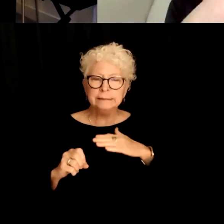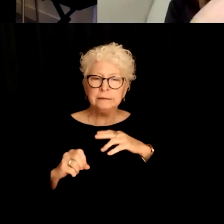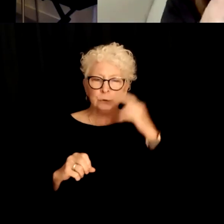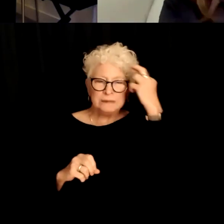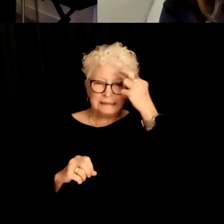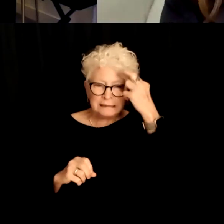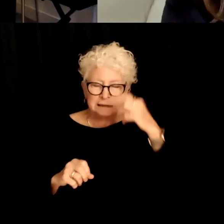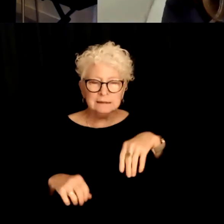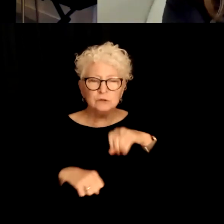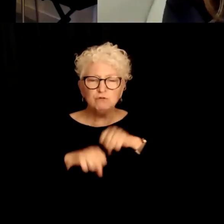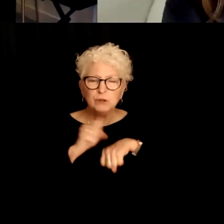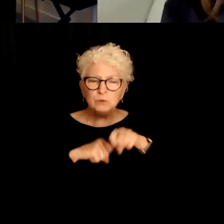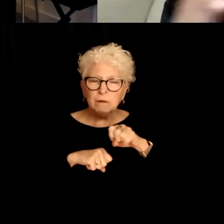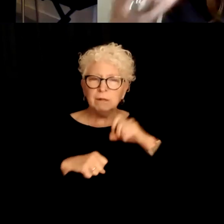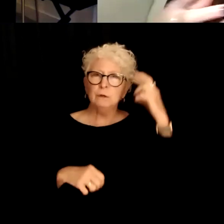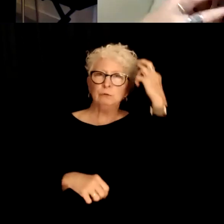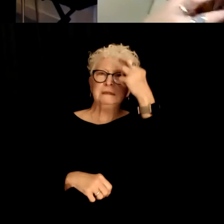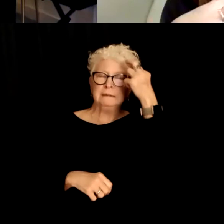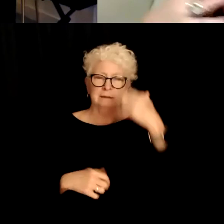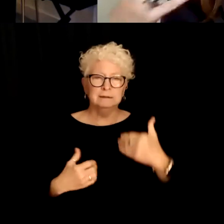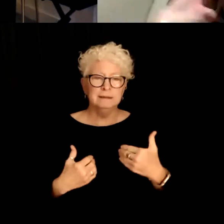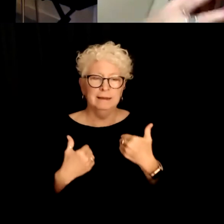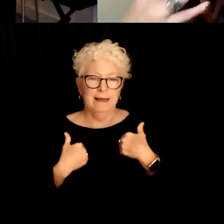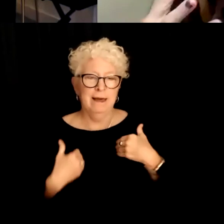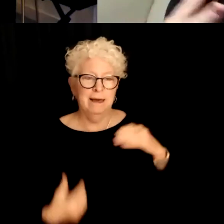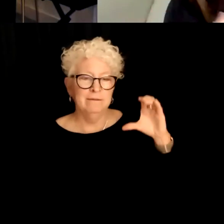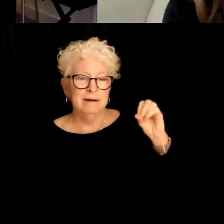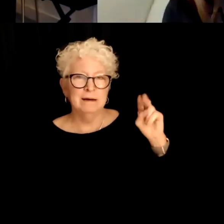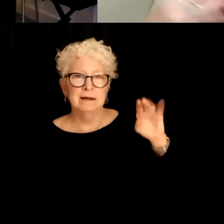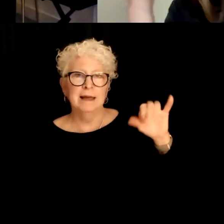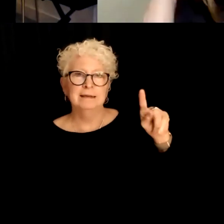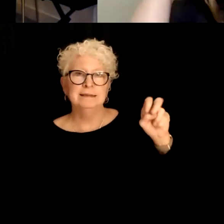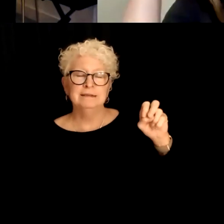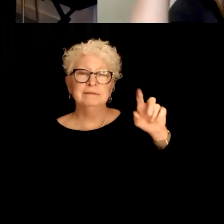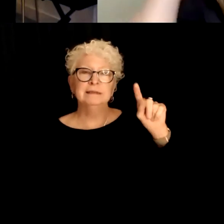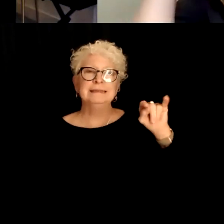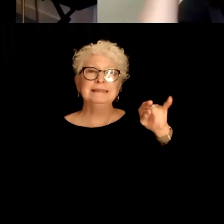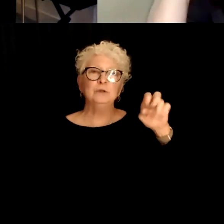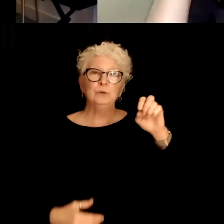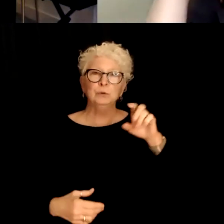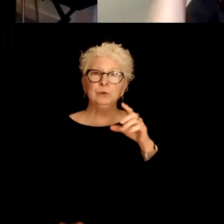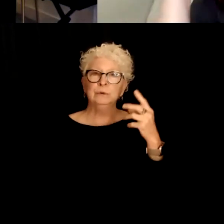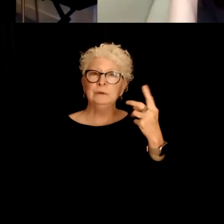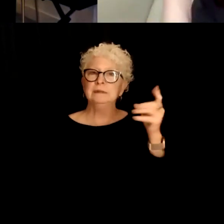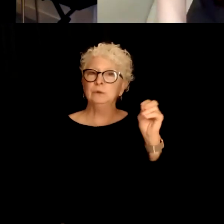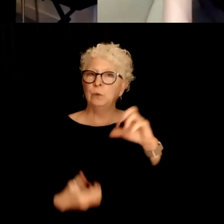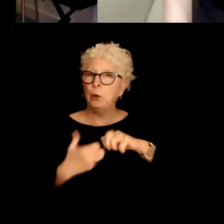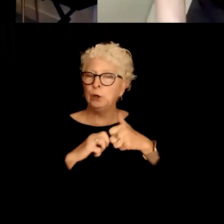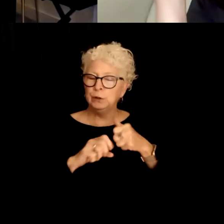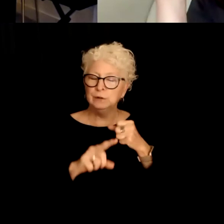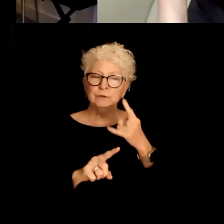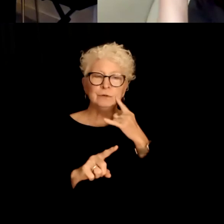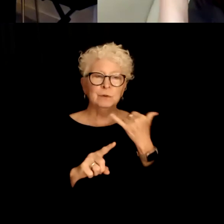you know, and because of the solidarity issues, and I want to learn about this condition. And so as someone who's like still really,